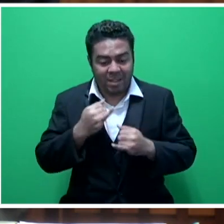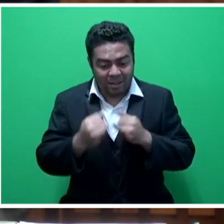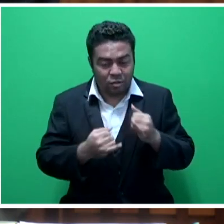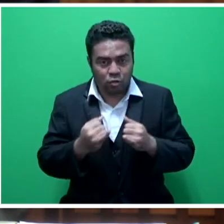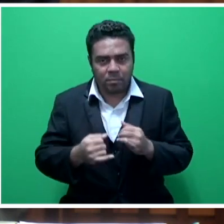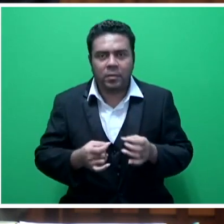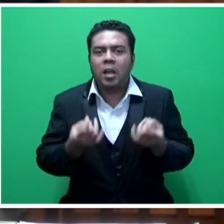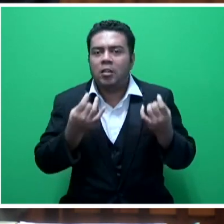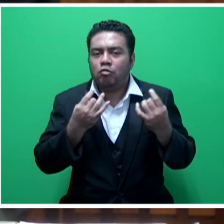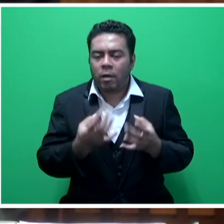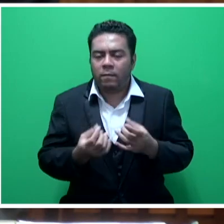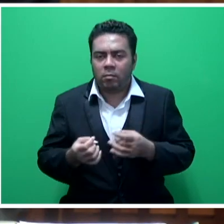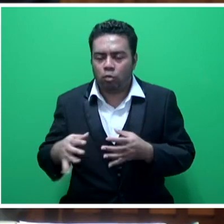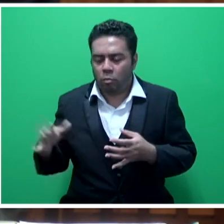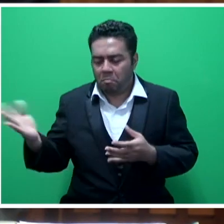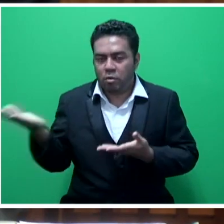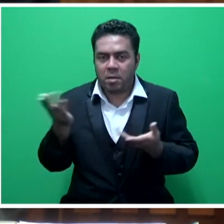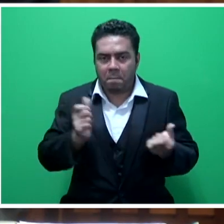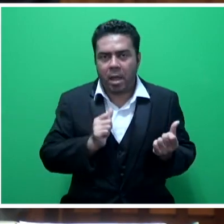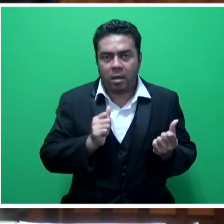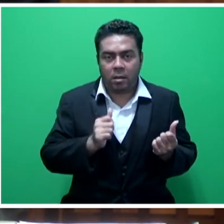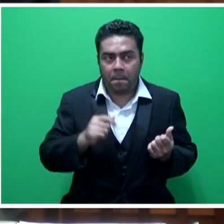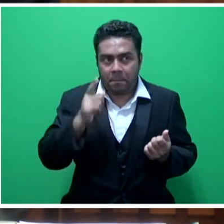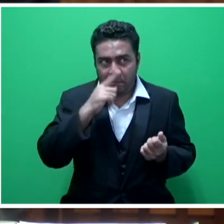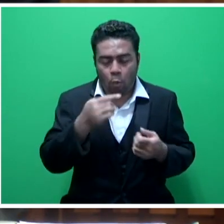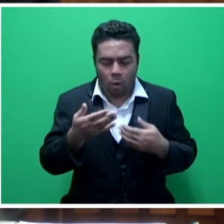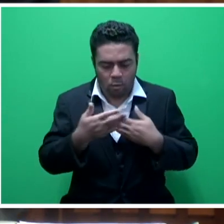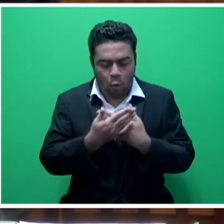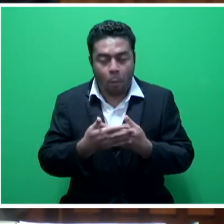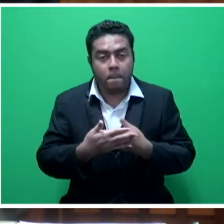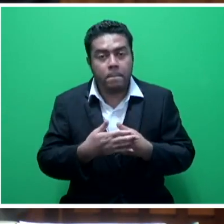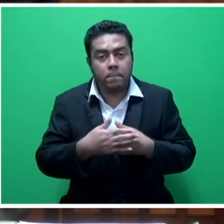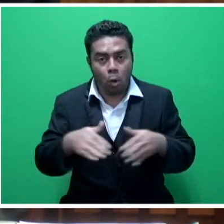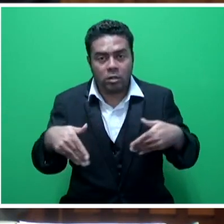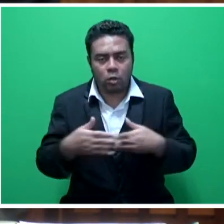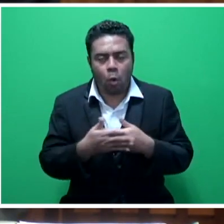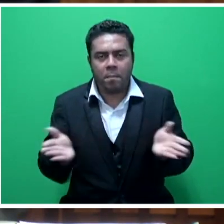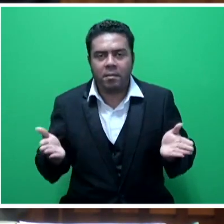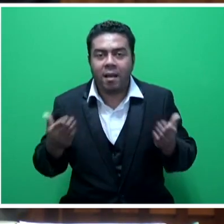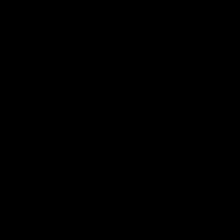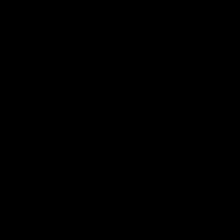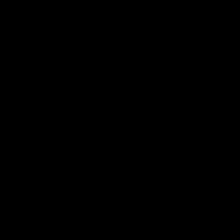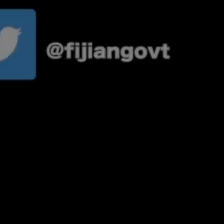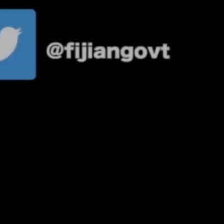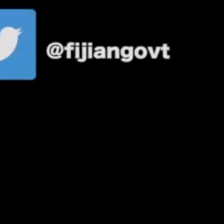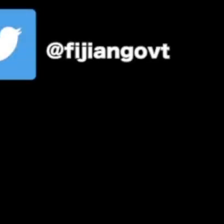ready to bring back visitors to our shores as soon as our borders open. Thank you, Mr. Speaker, sir.